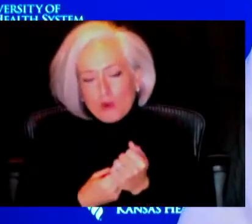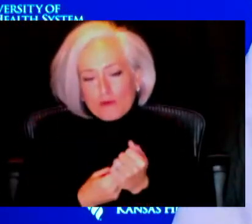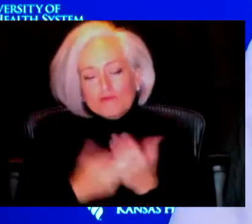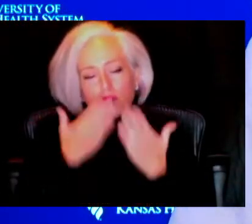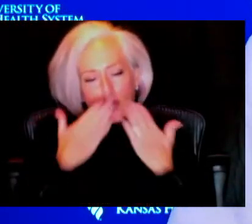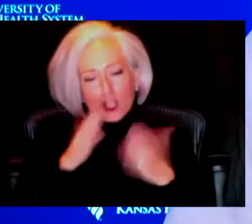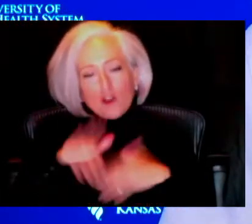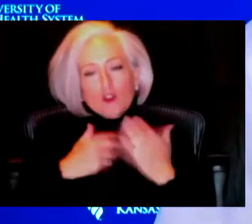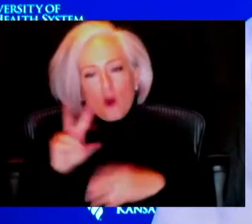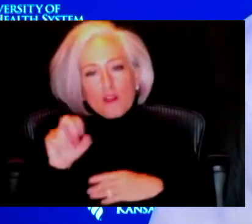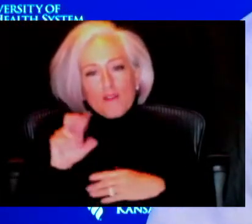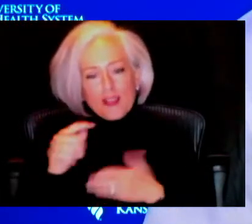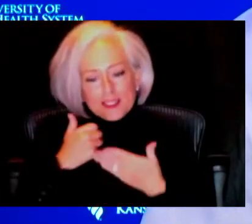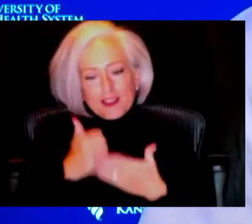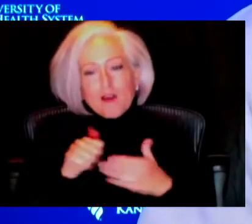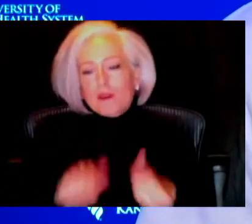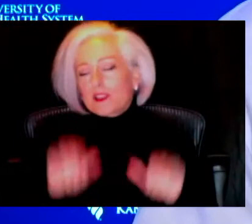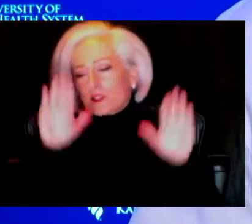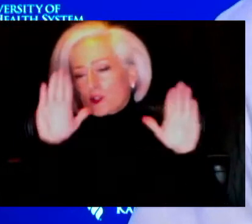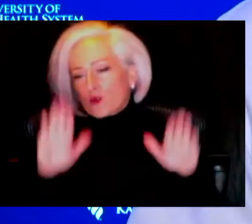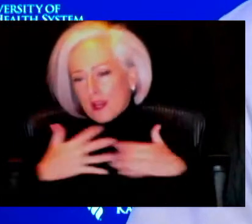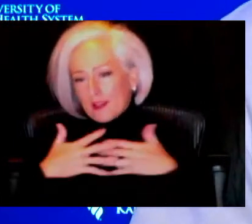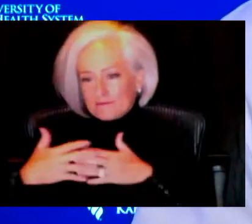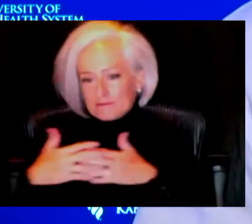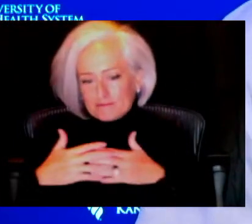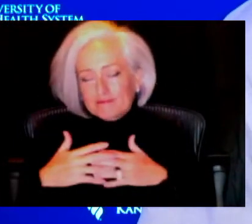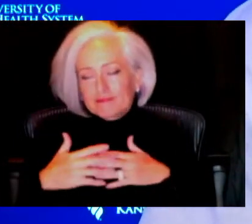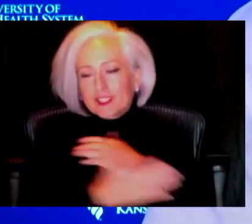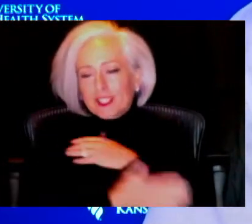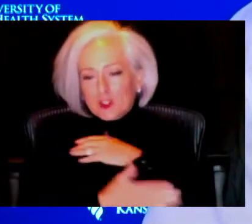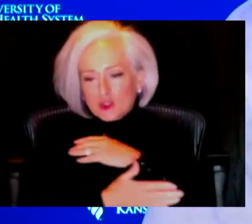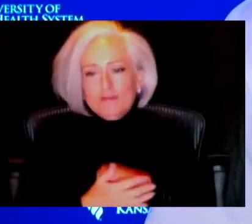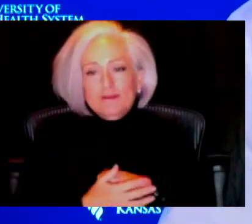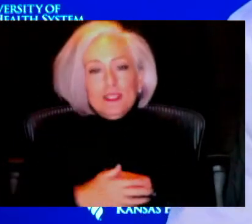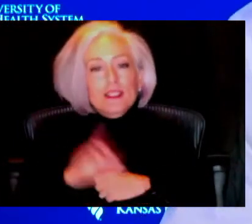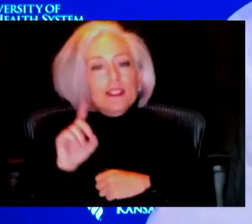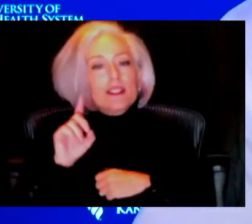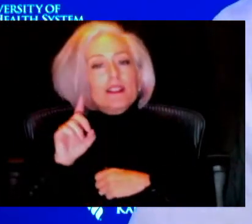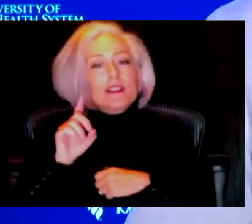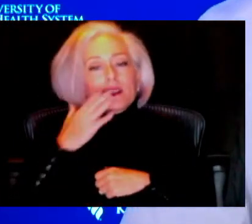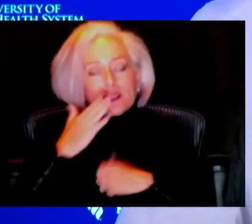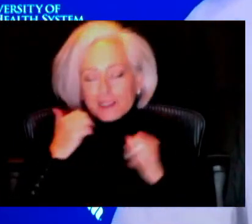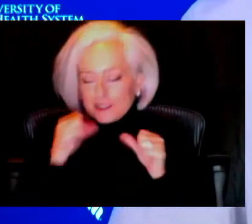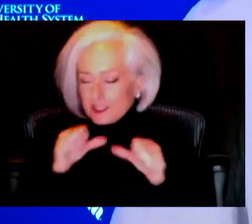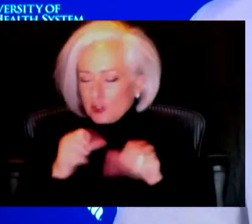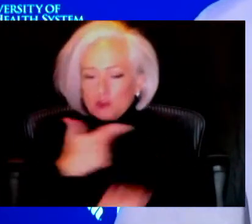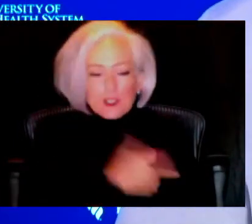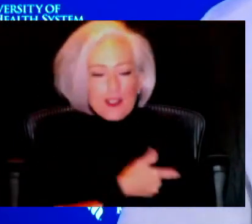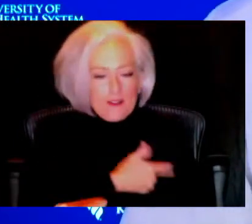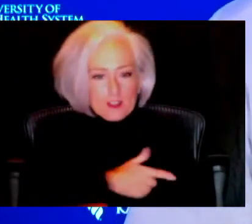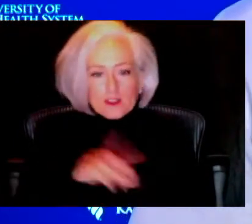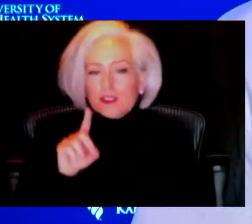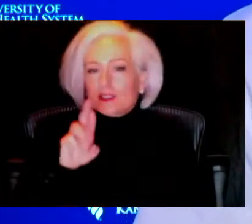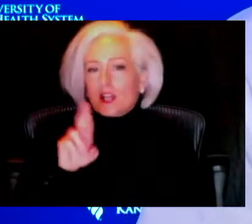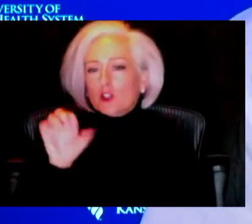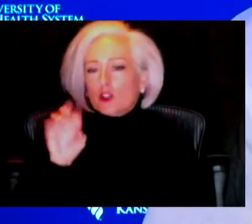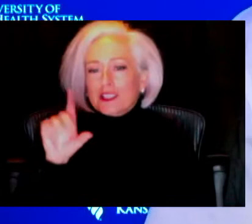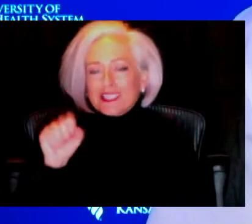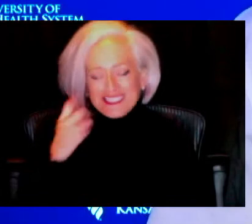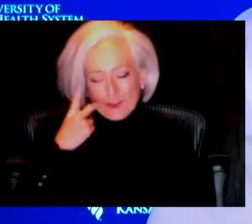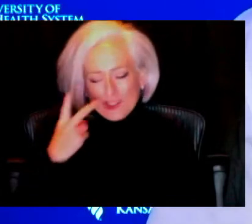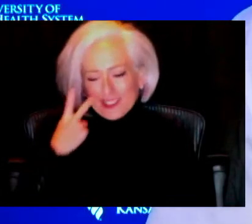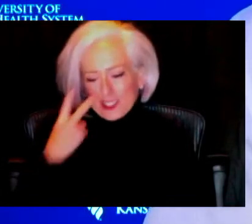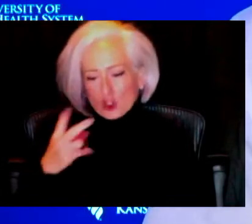get vaccinated, and certainly Dr. Jedlinski knows and understands this. I just saw a story right now. 22